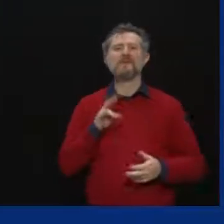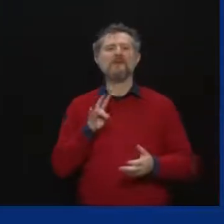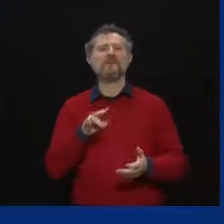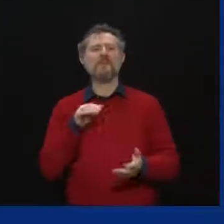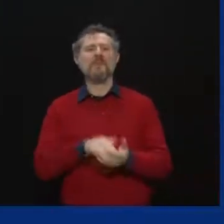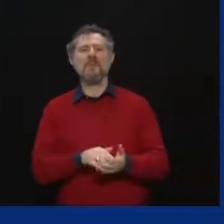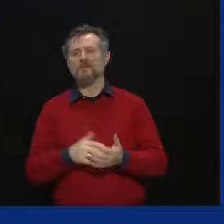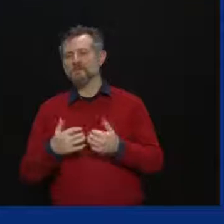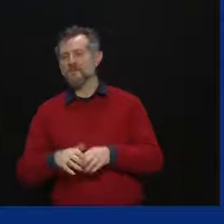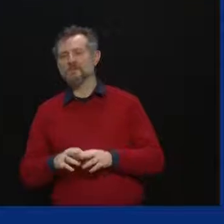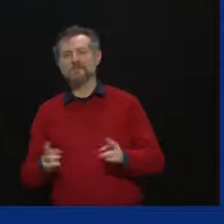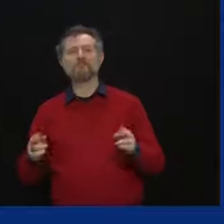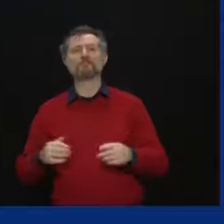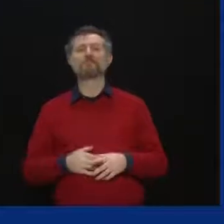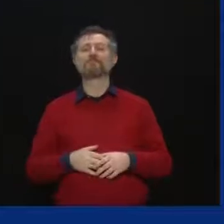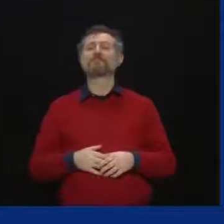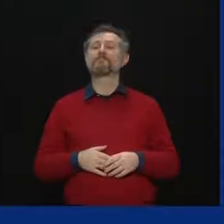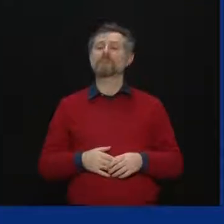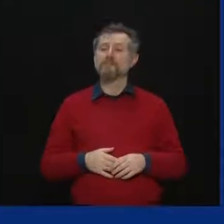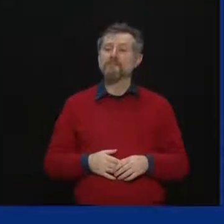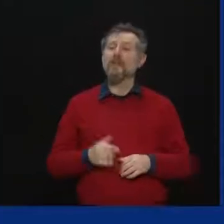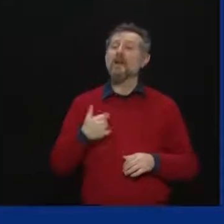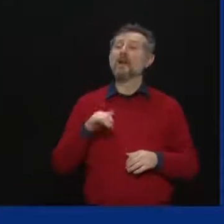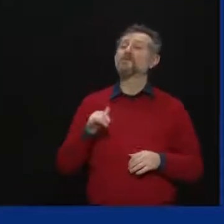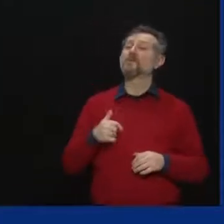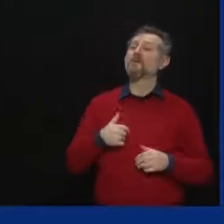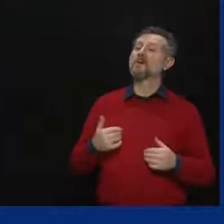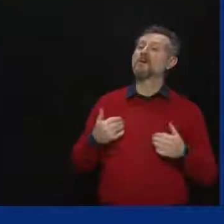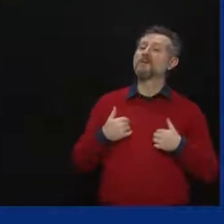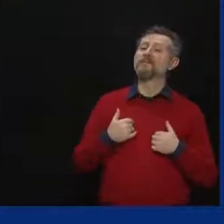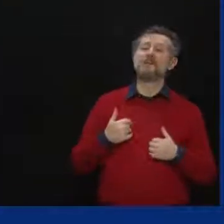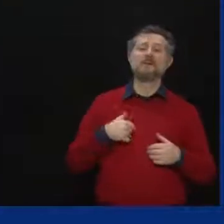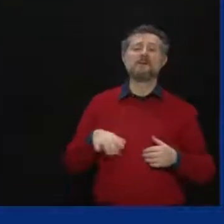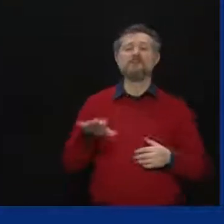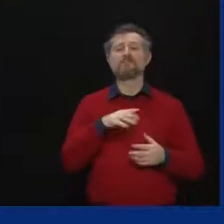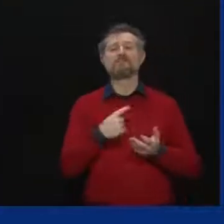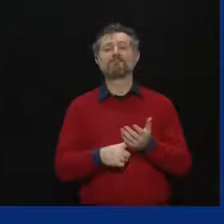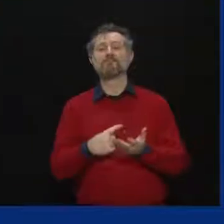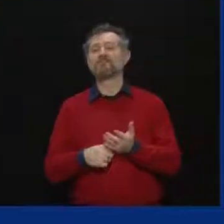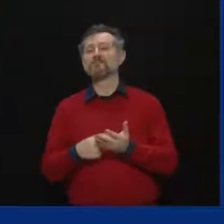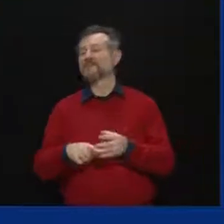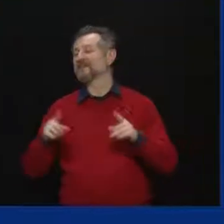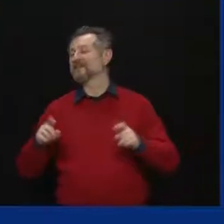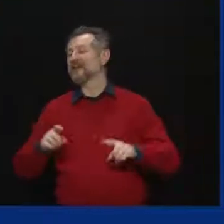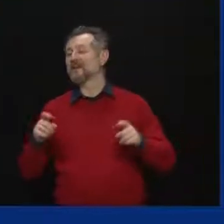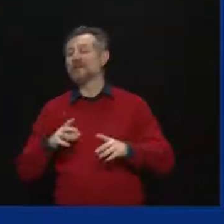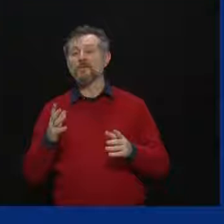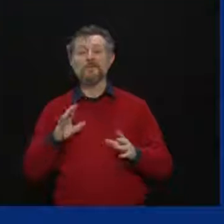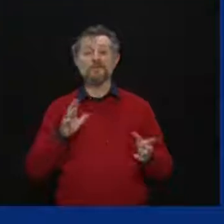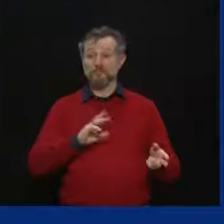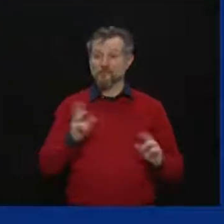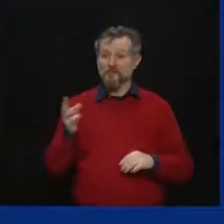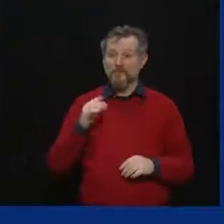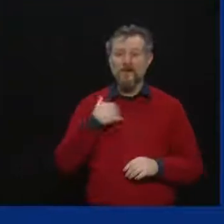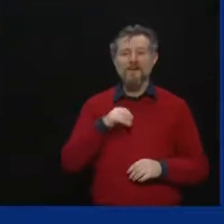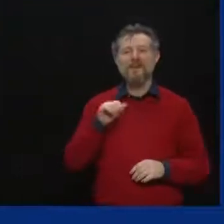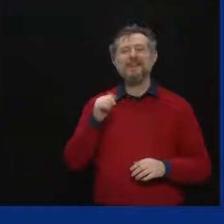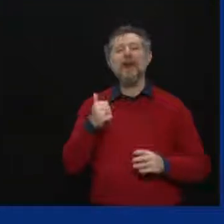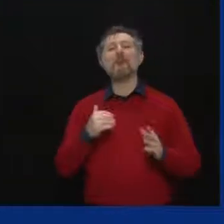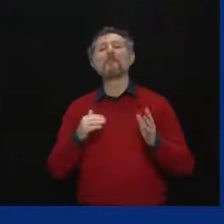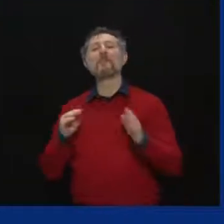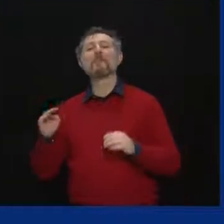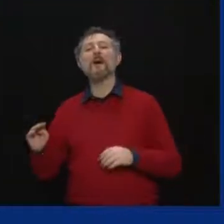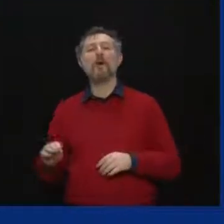we're doing here. So also testing. Everyone's talking about testing. We now have available 10 million more free at-home